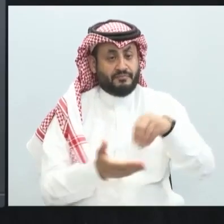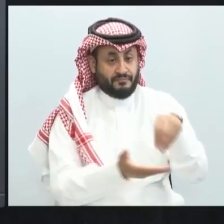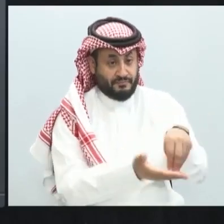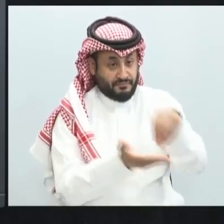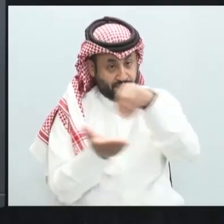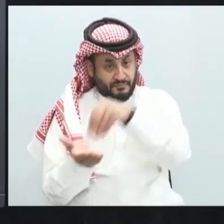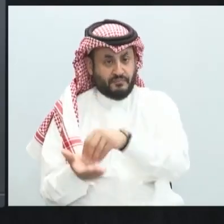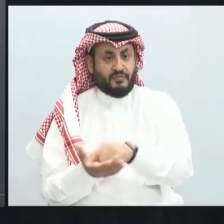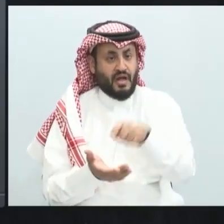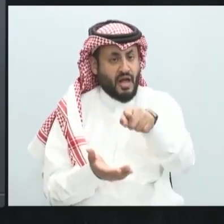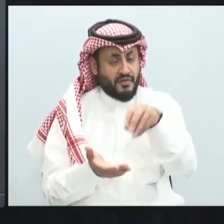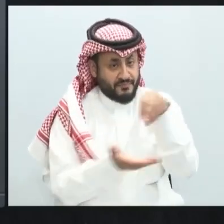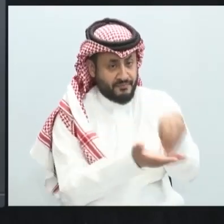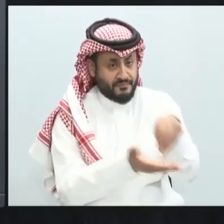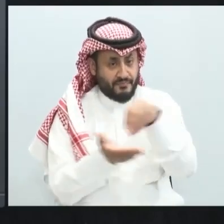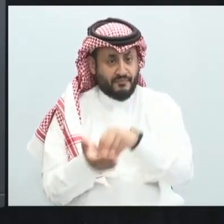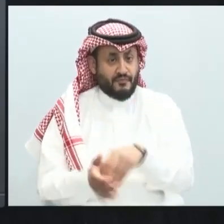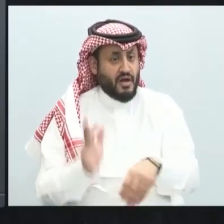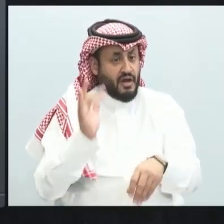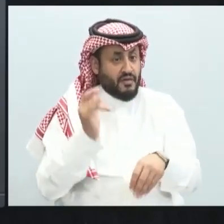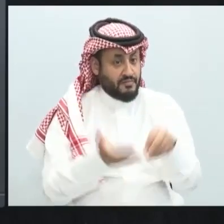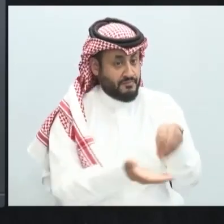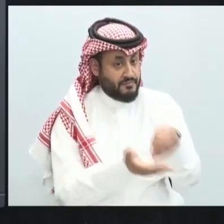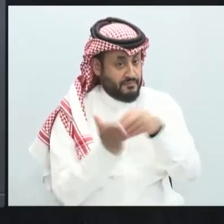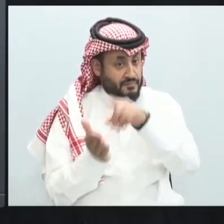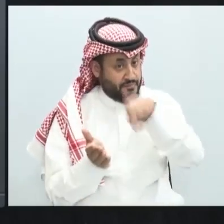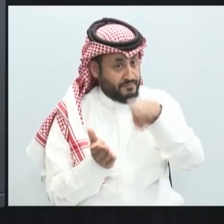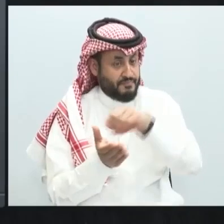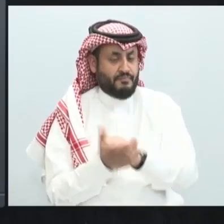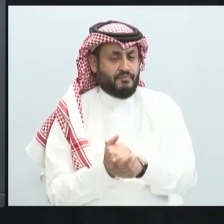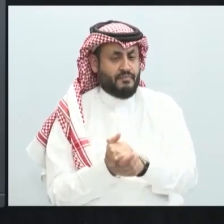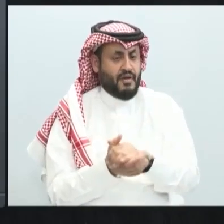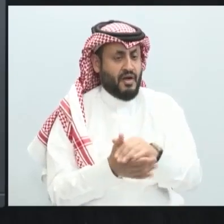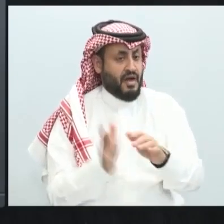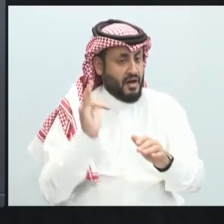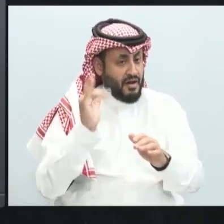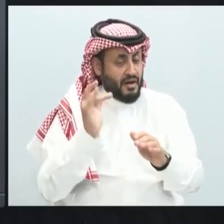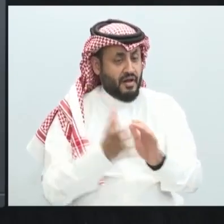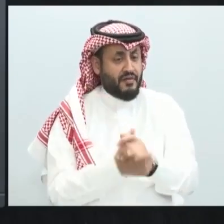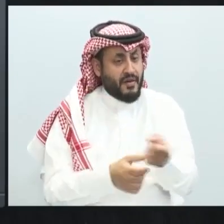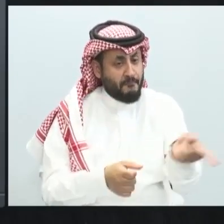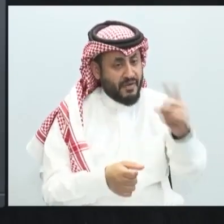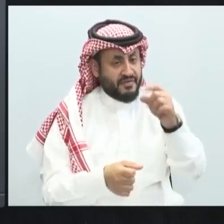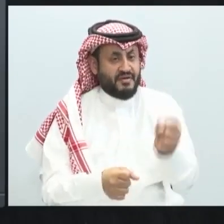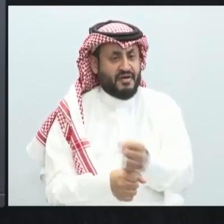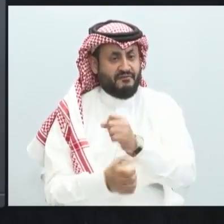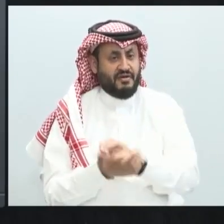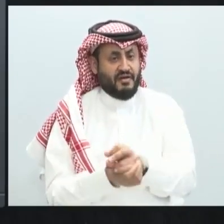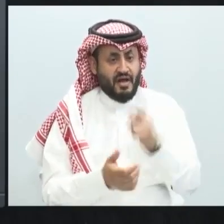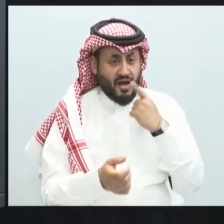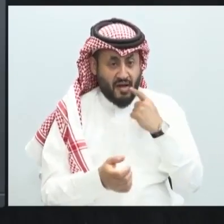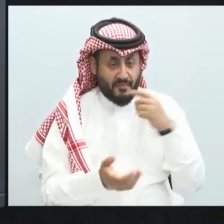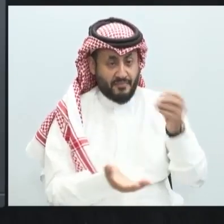when we say go to a place or when we say go for a or